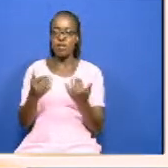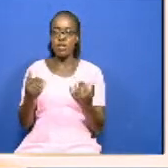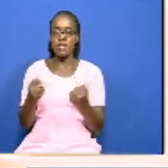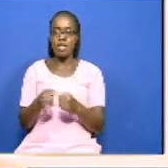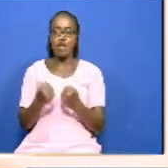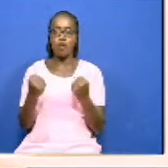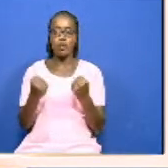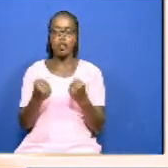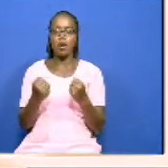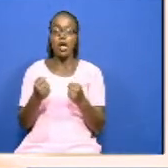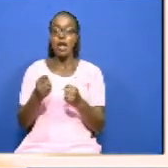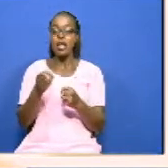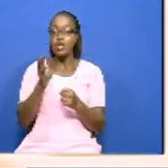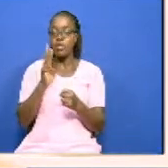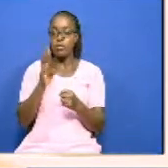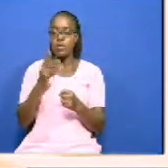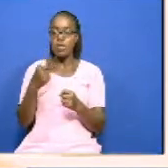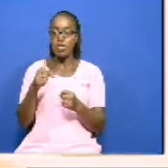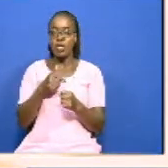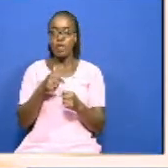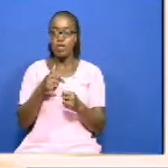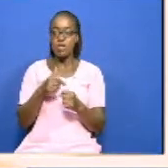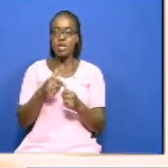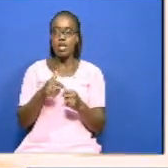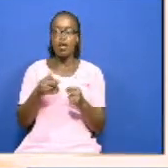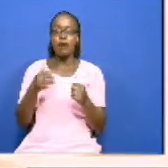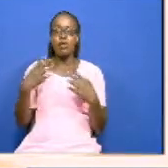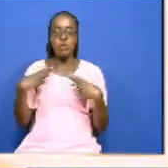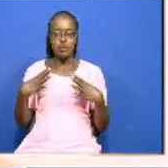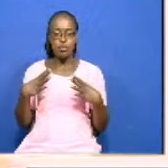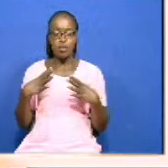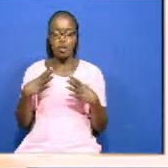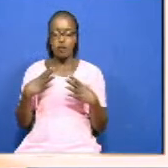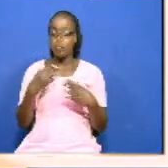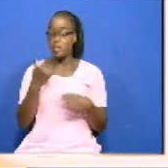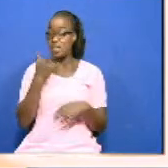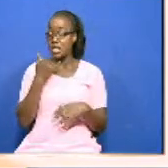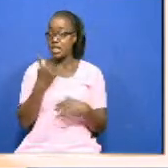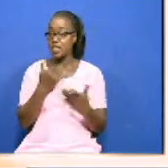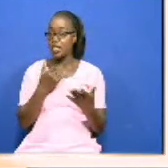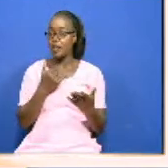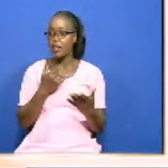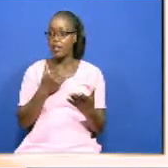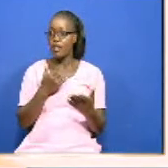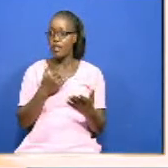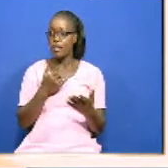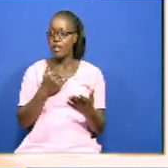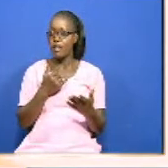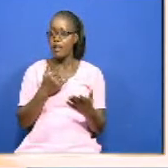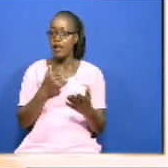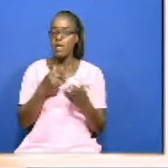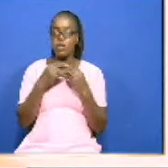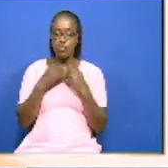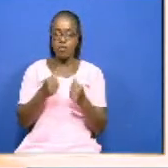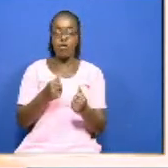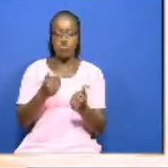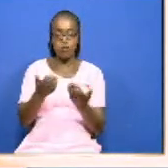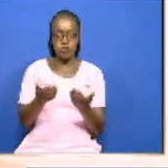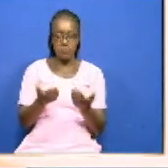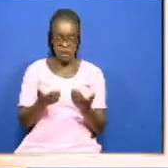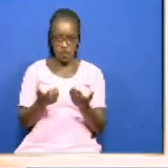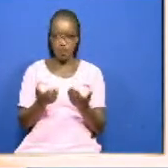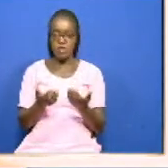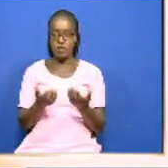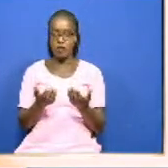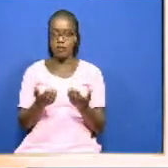in our water bodies are out of human error, which need to be really addressed by all stakeholders, not only the Kenya Maritime Authority, but all